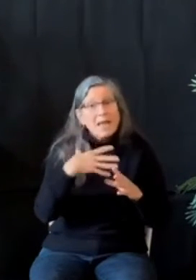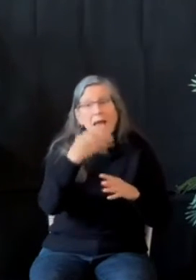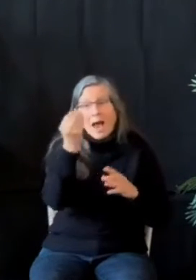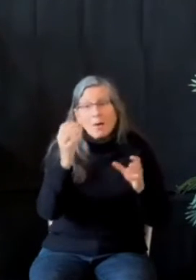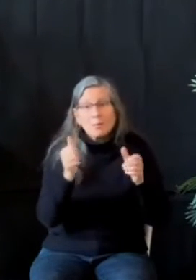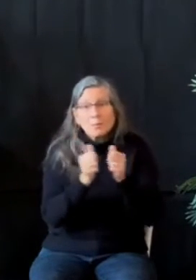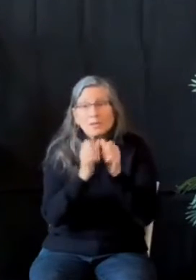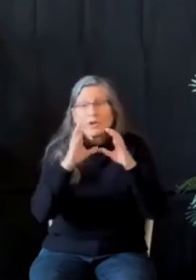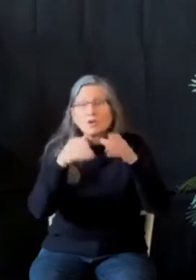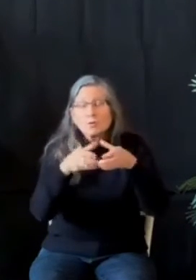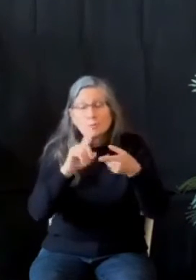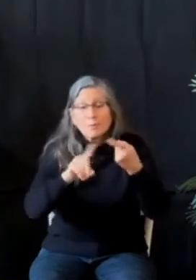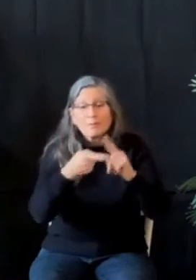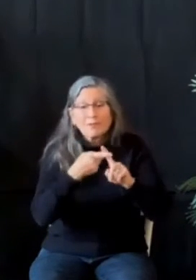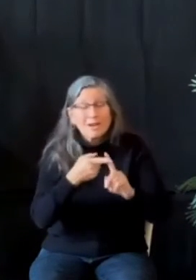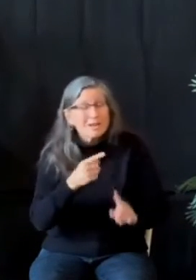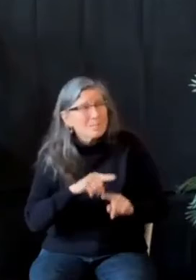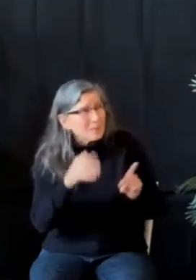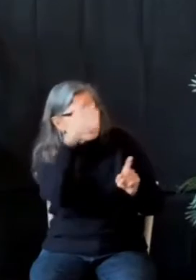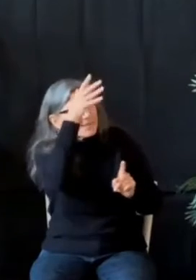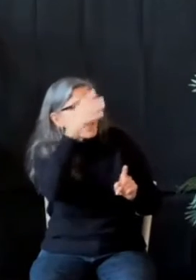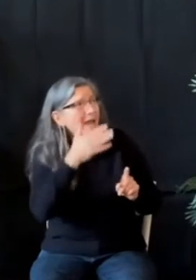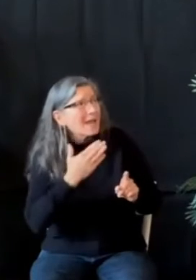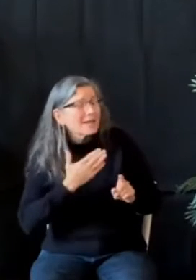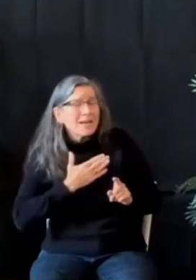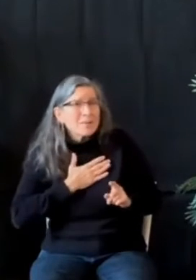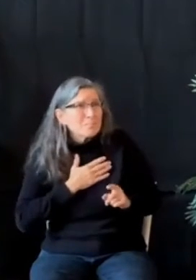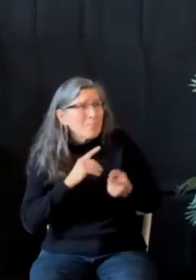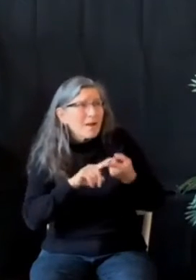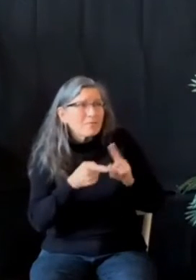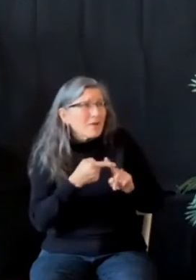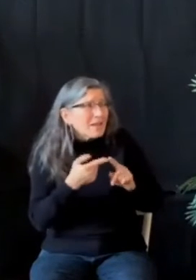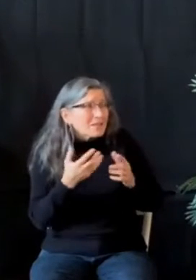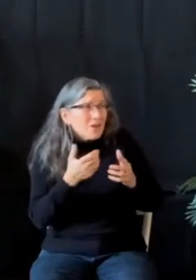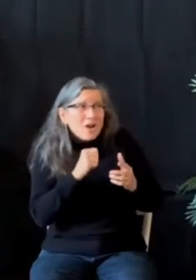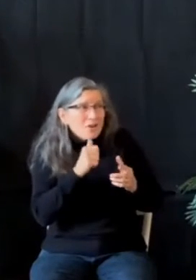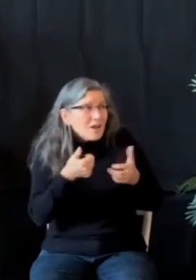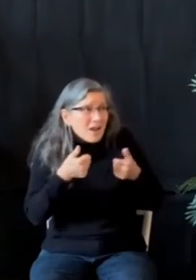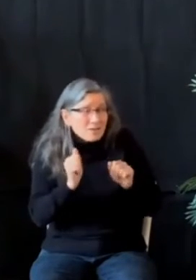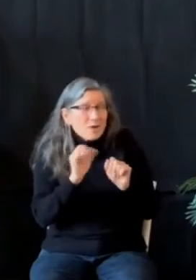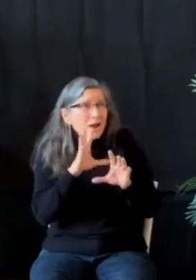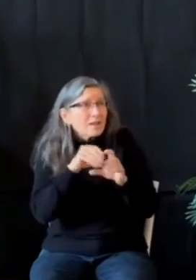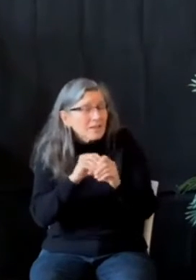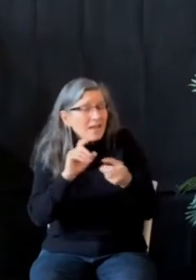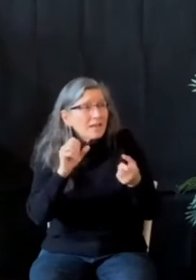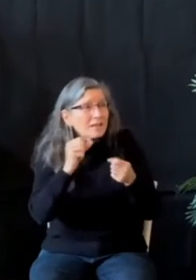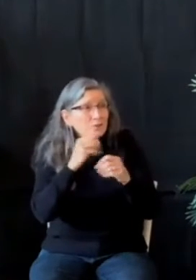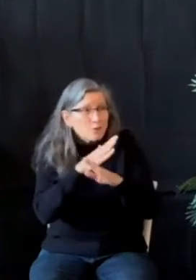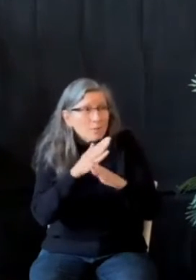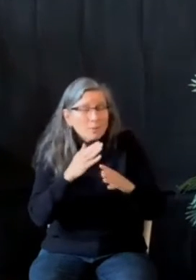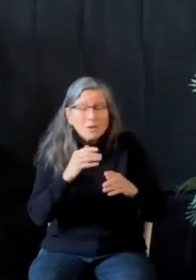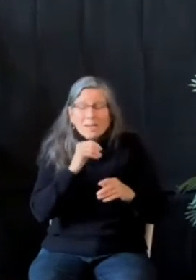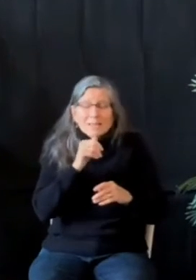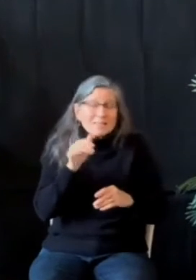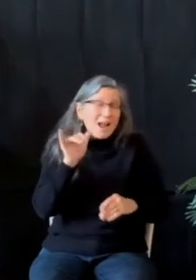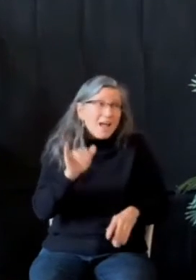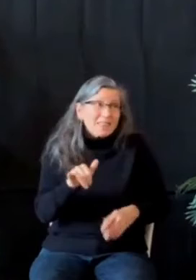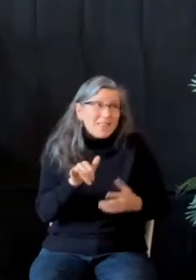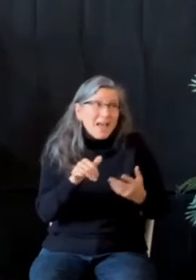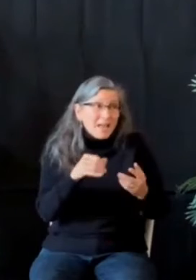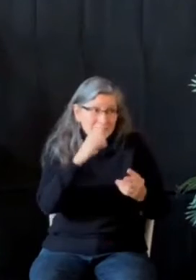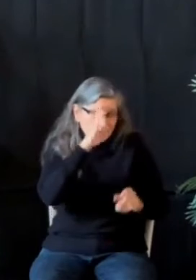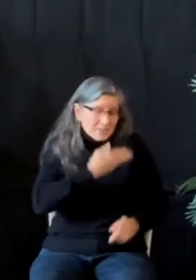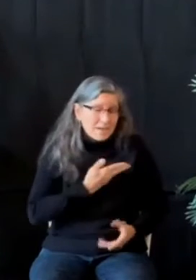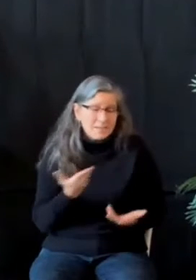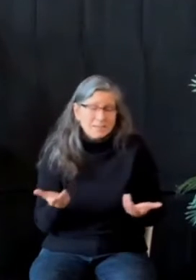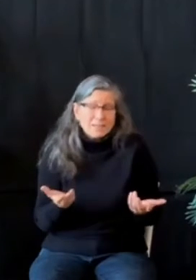Dad, my friends don't mean to get in trouble. And I said, yeah, son, the problem is it's not that they don't mean to get in